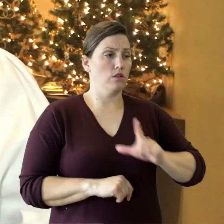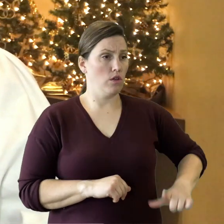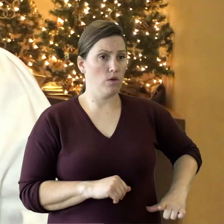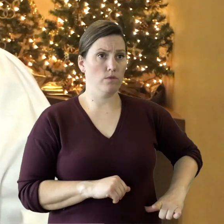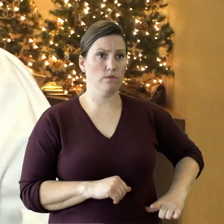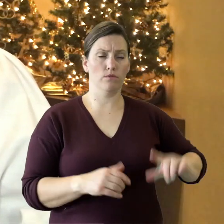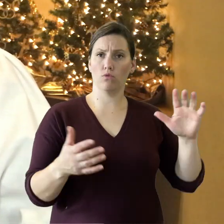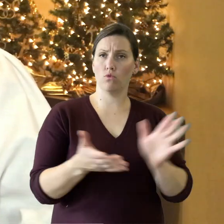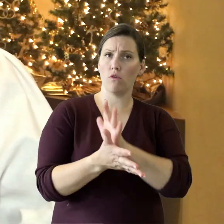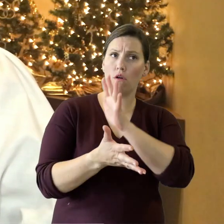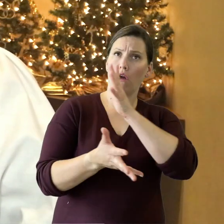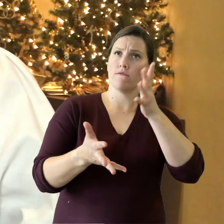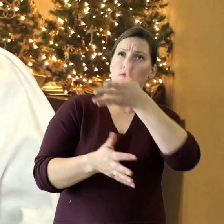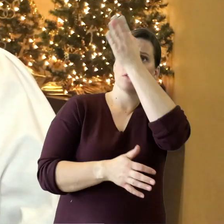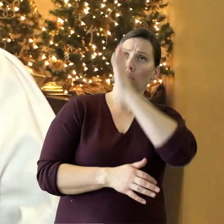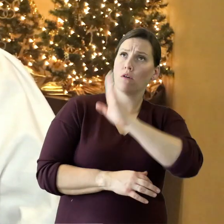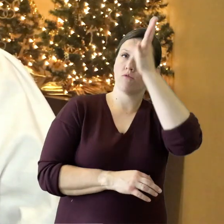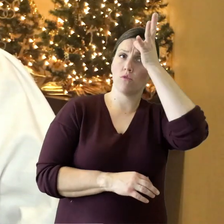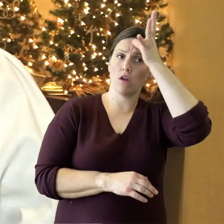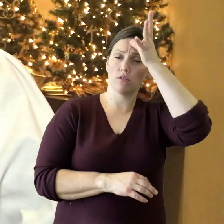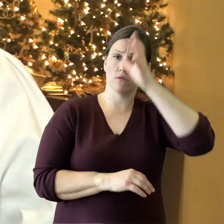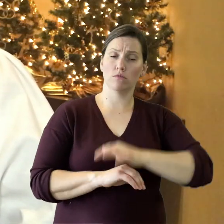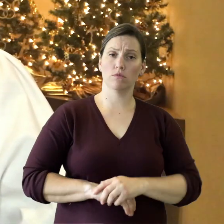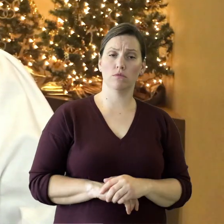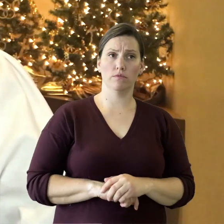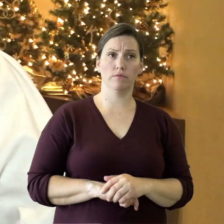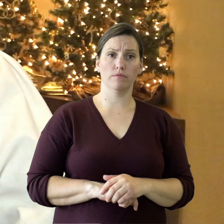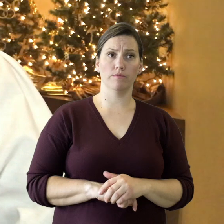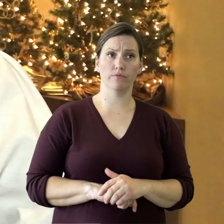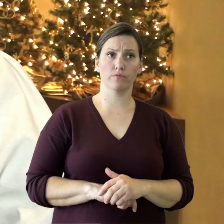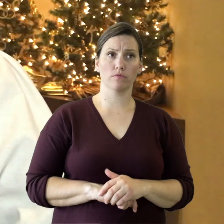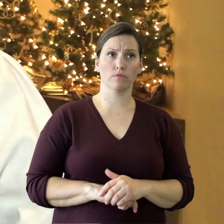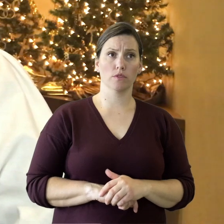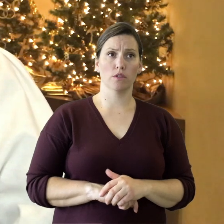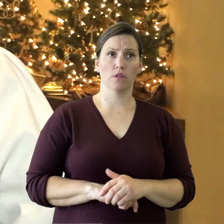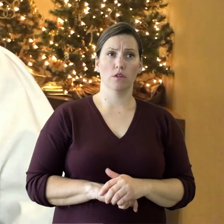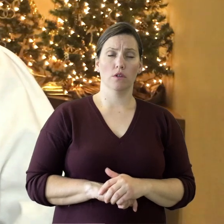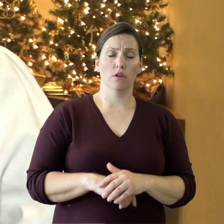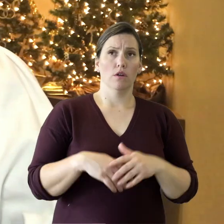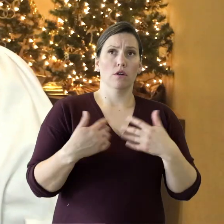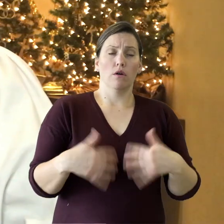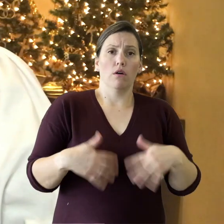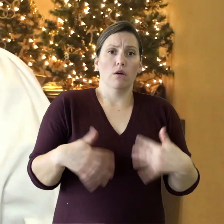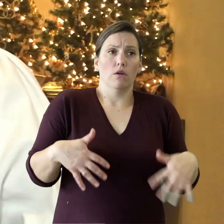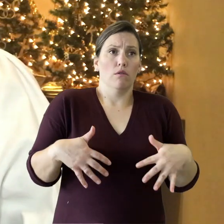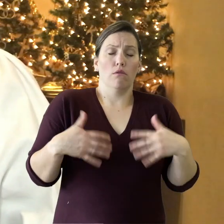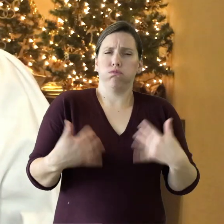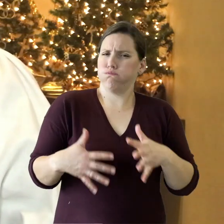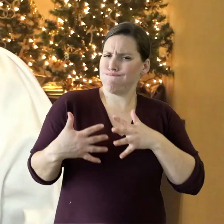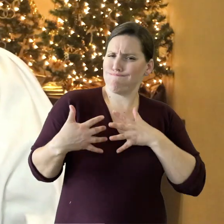Christ is Lord, to the glory of God the Father. Aren't those